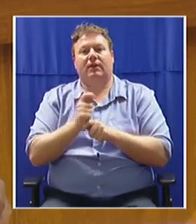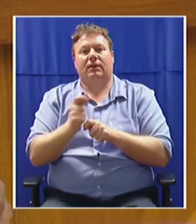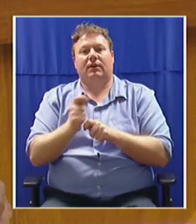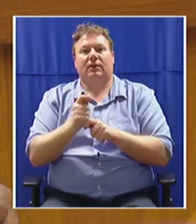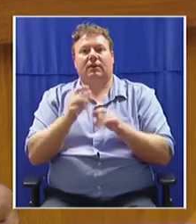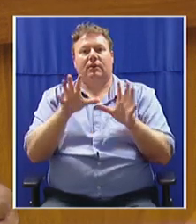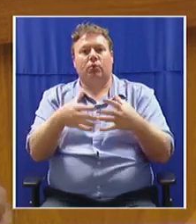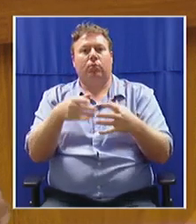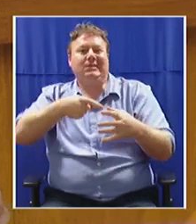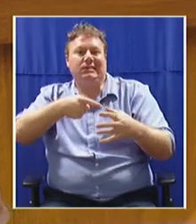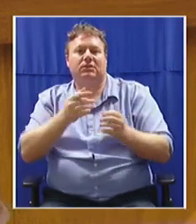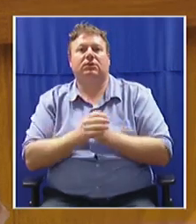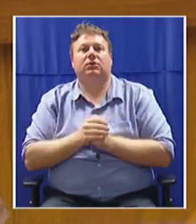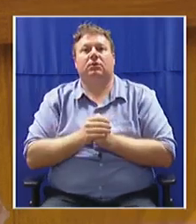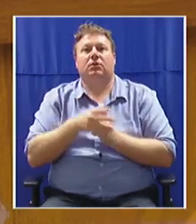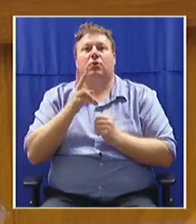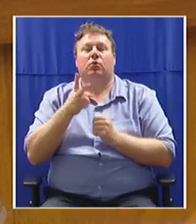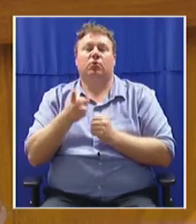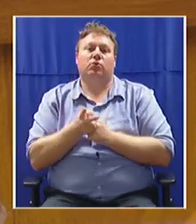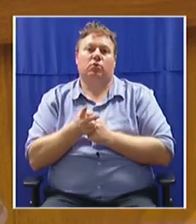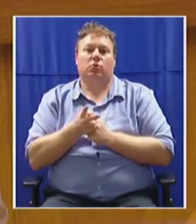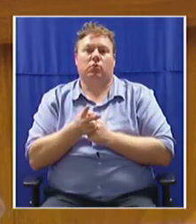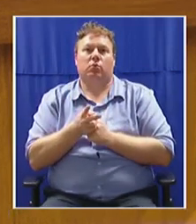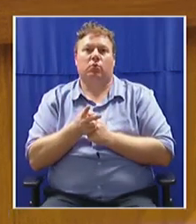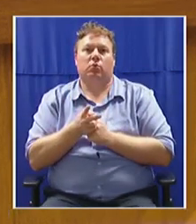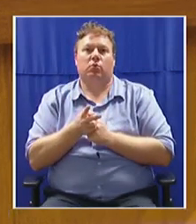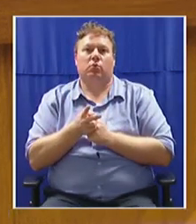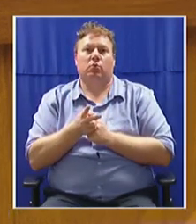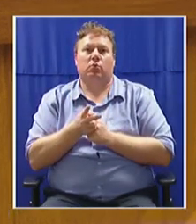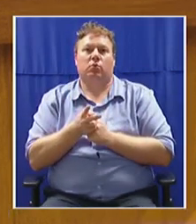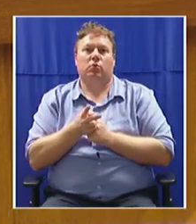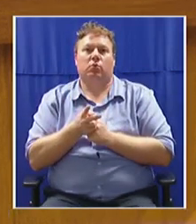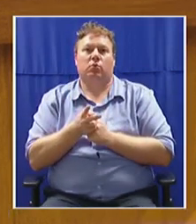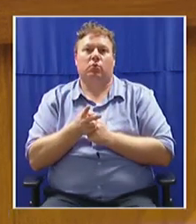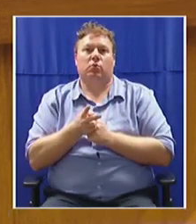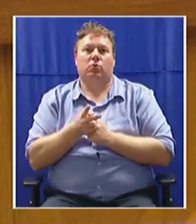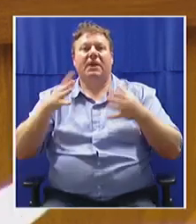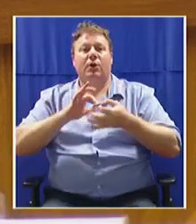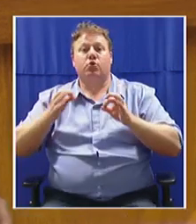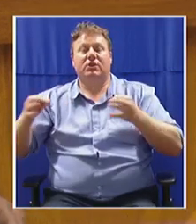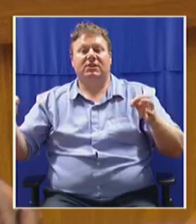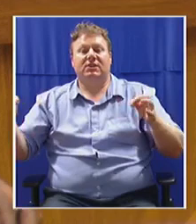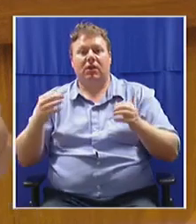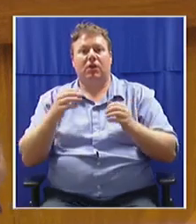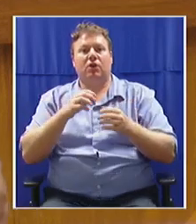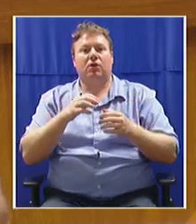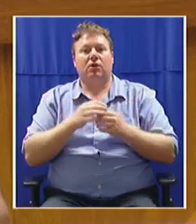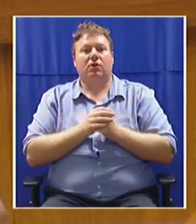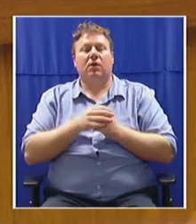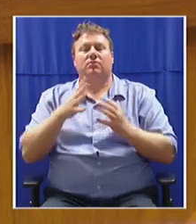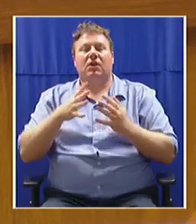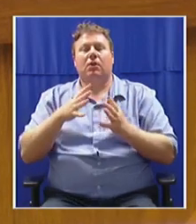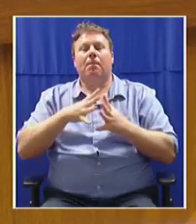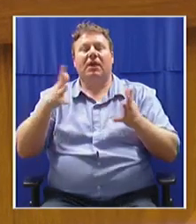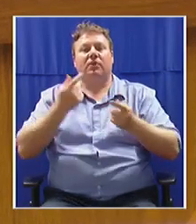addressing the dominance of big retail chain stores in our township and rural